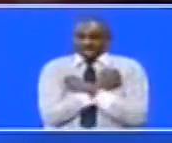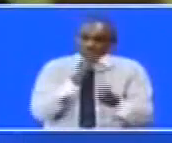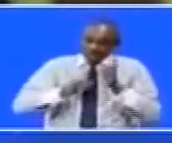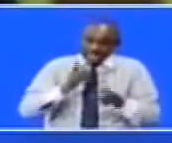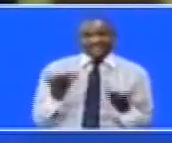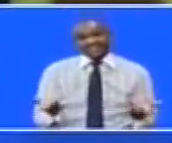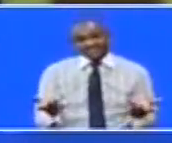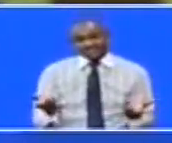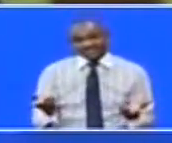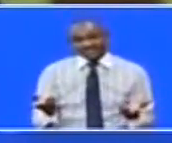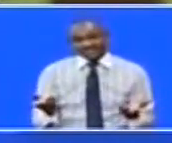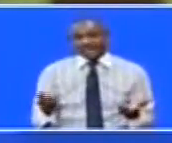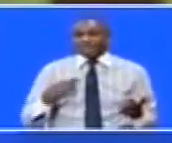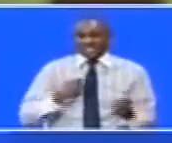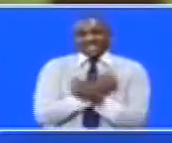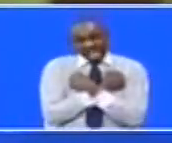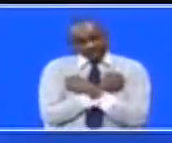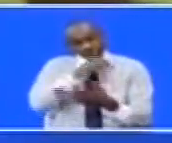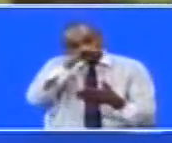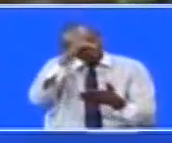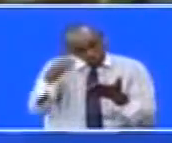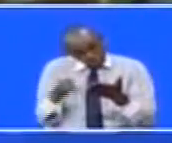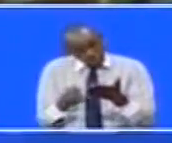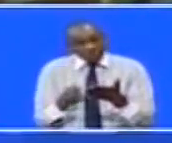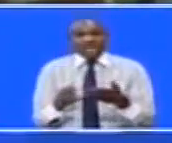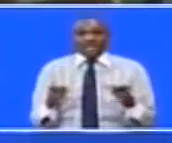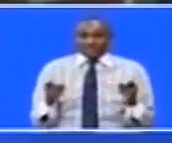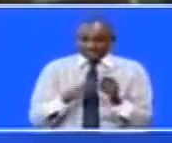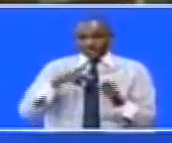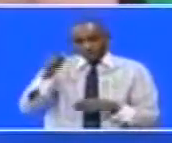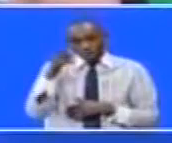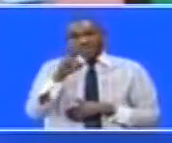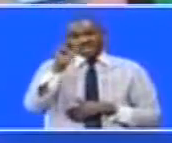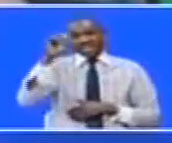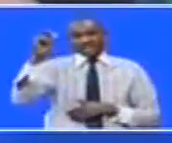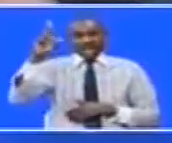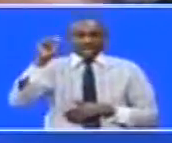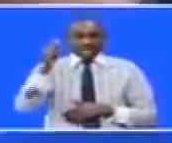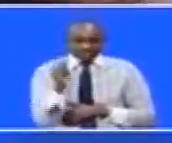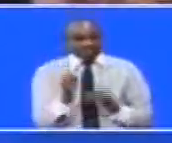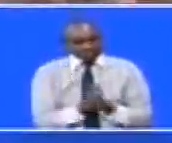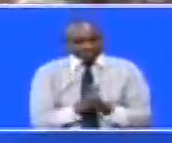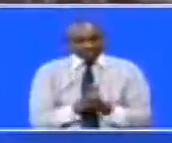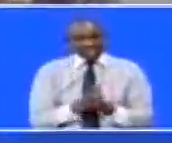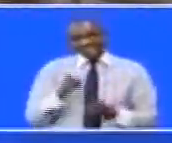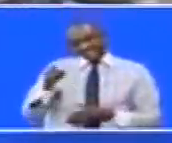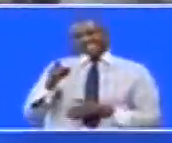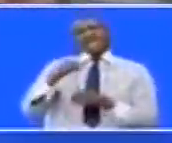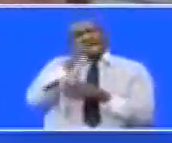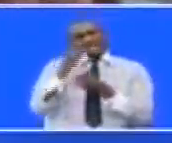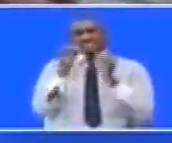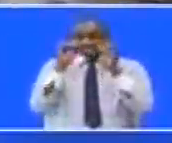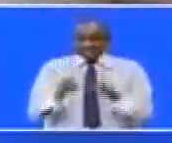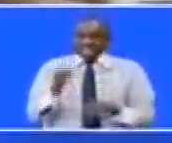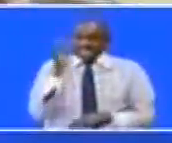kukimbia. Ninapenda kuchora. Naendanga riara. Joel Kariuki is an art teacher in